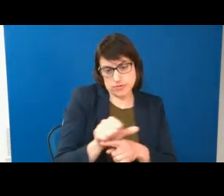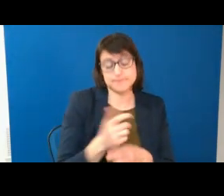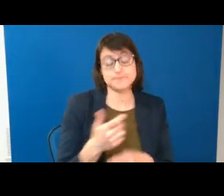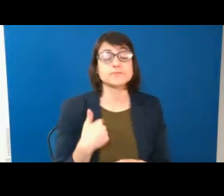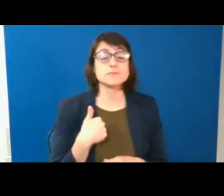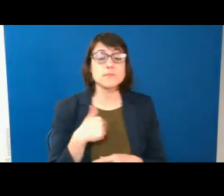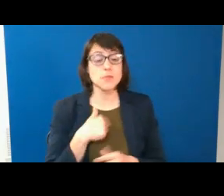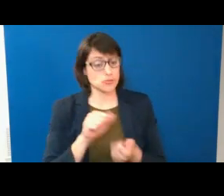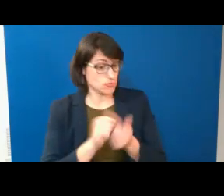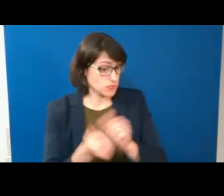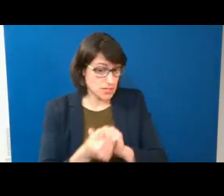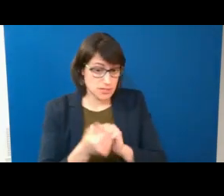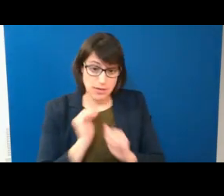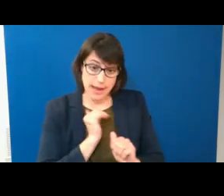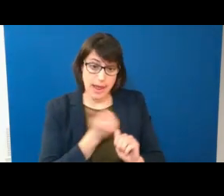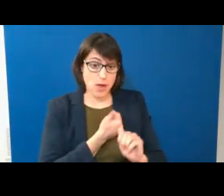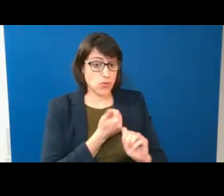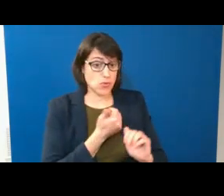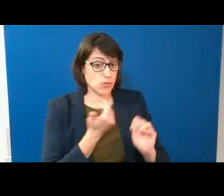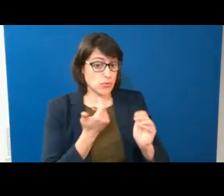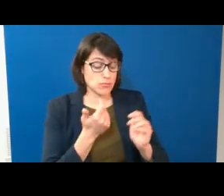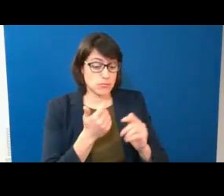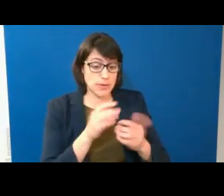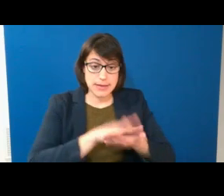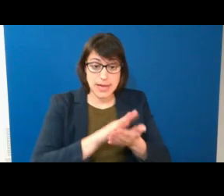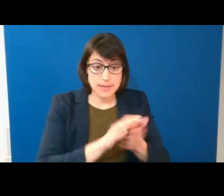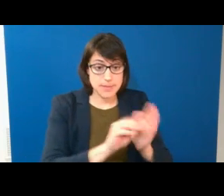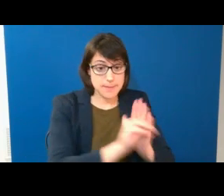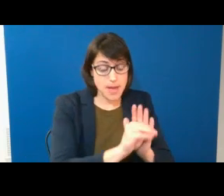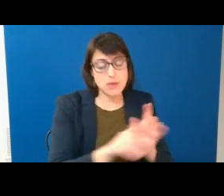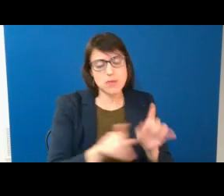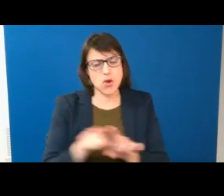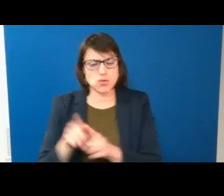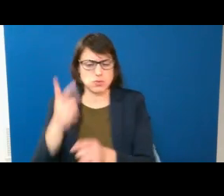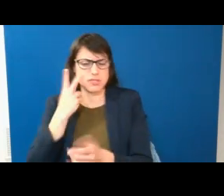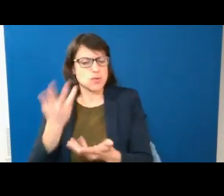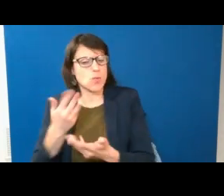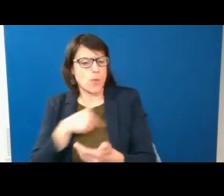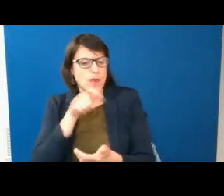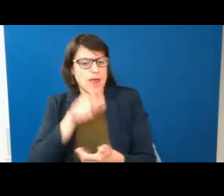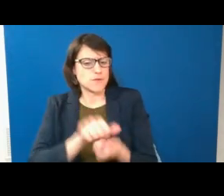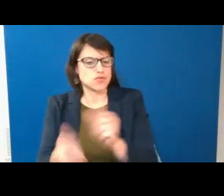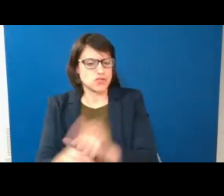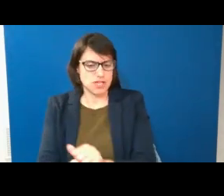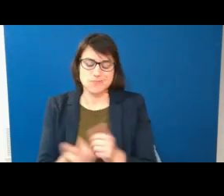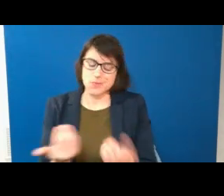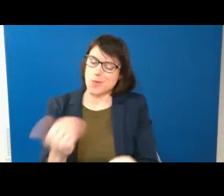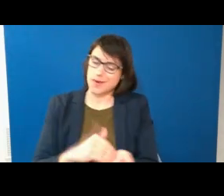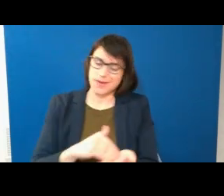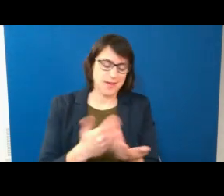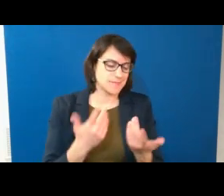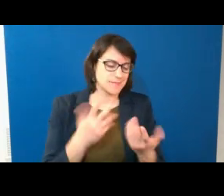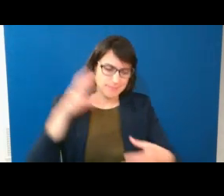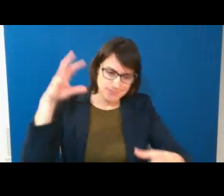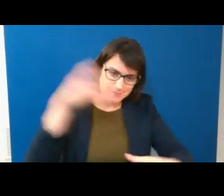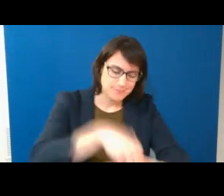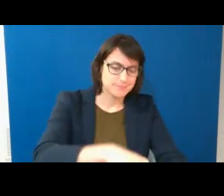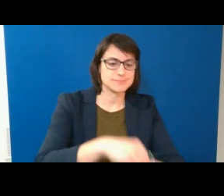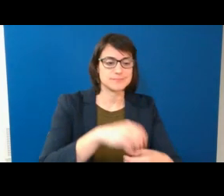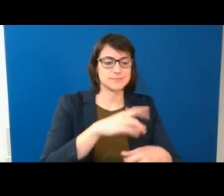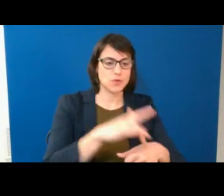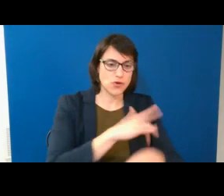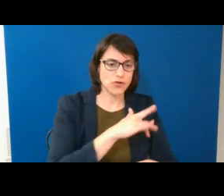thinking about what barriers they might have to participating and things like that. So, but again, engaging early, often assessing their needs before your